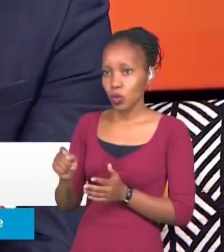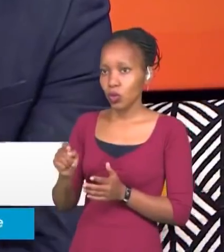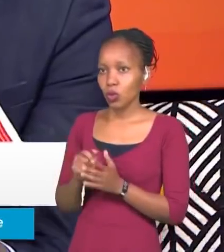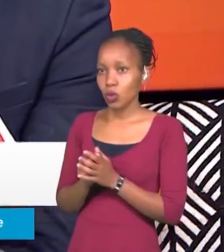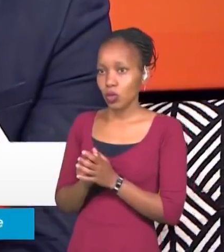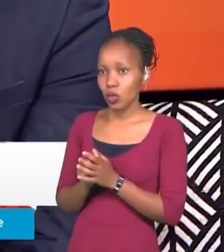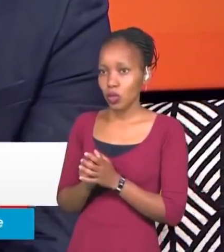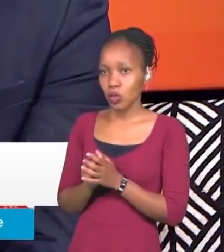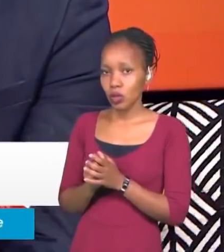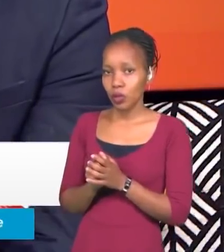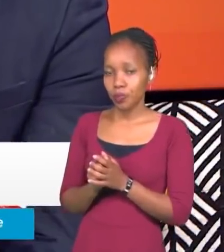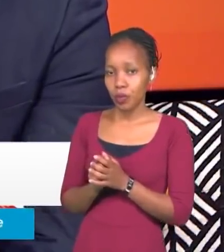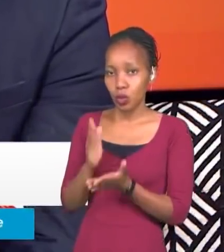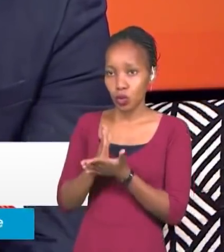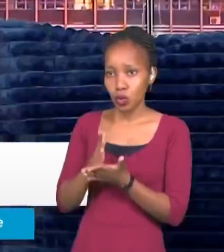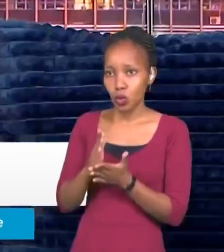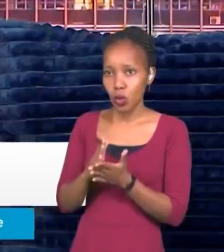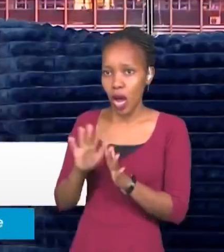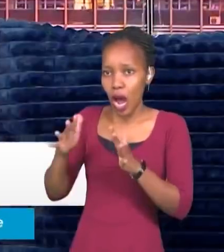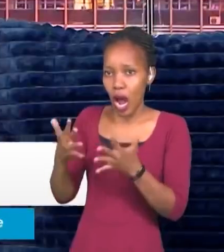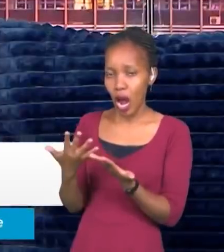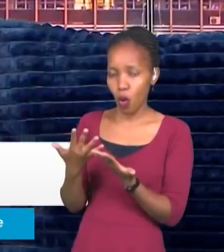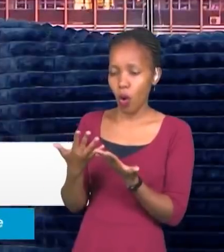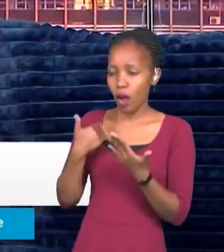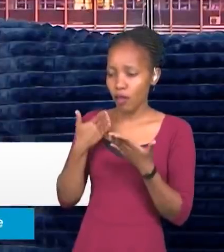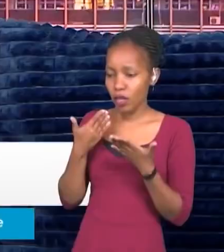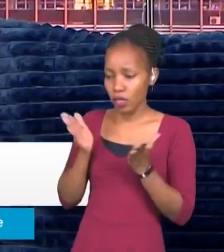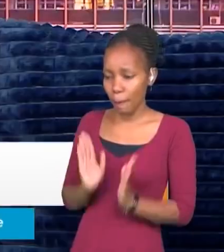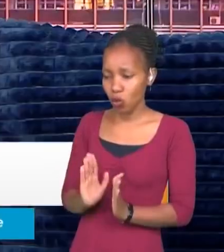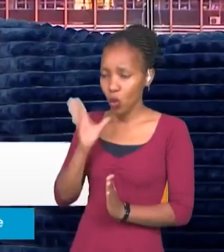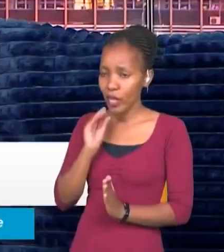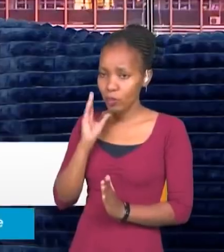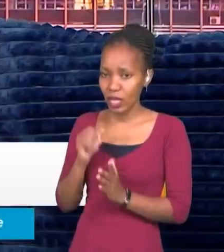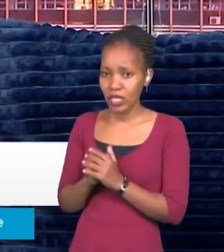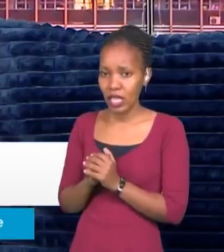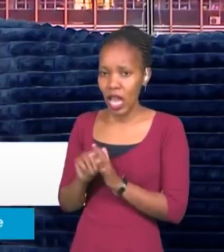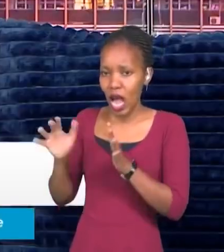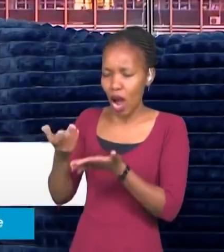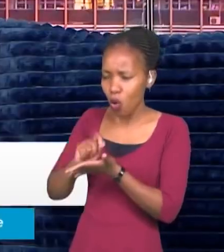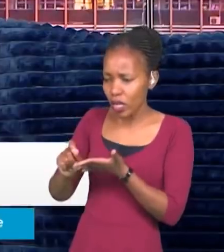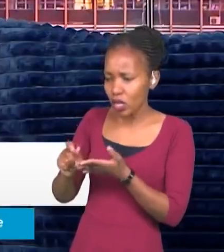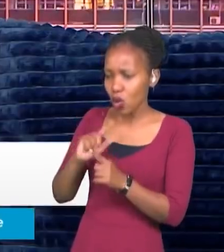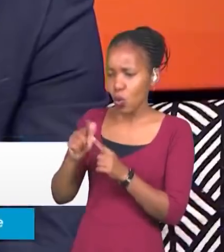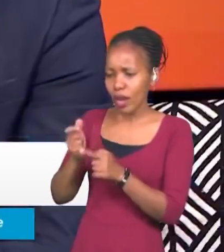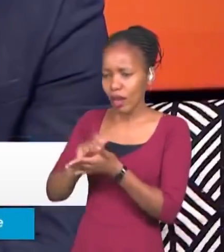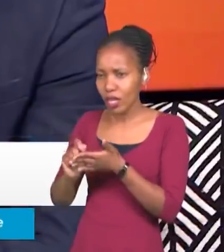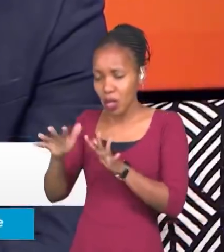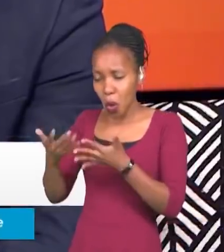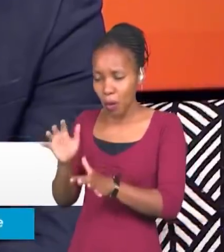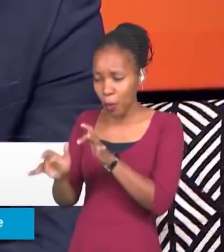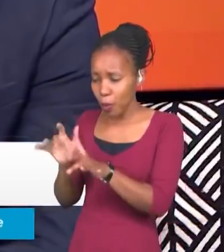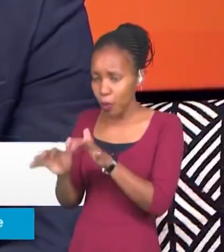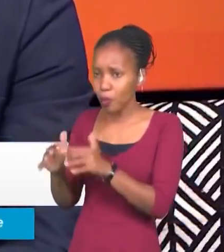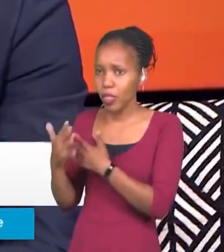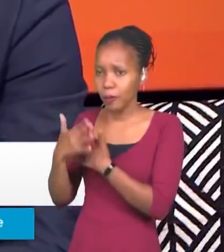Okay. How was your flow? Because it's a personal experience. Like, once you're writing or typing, mm, for that matter, mm, it